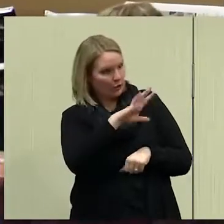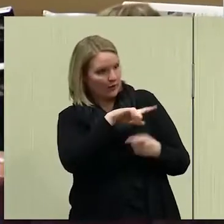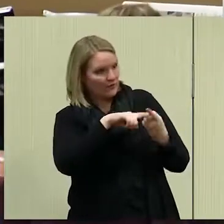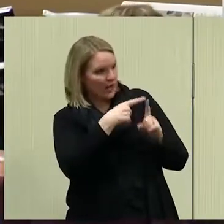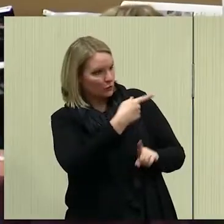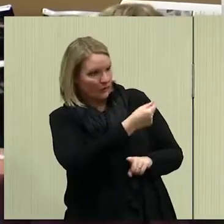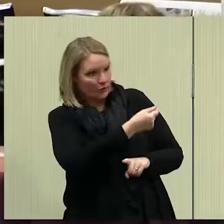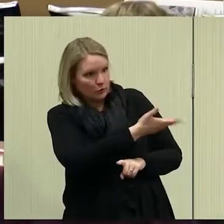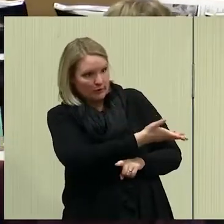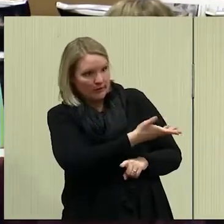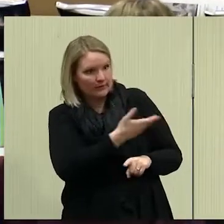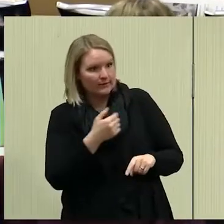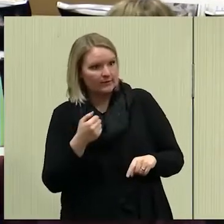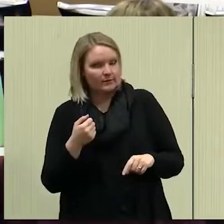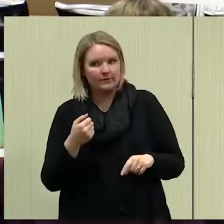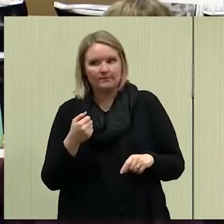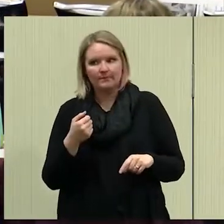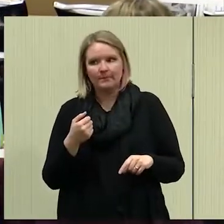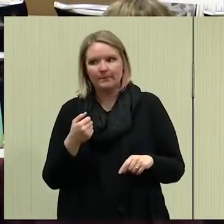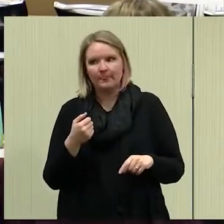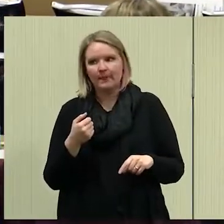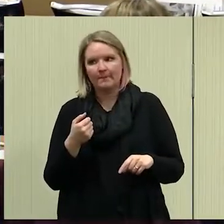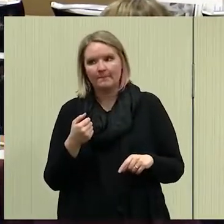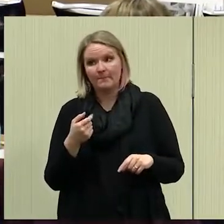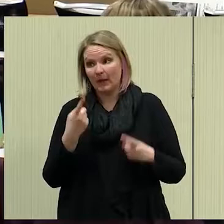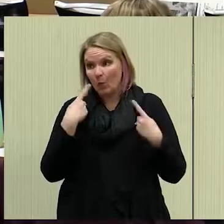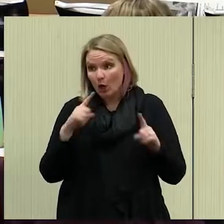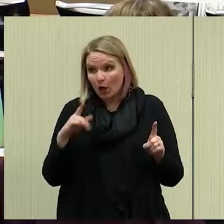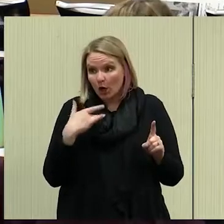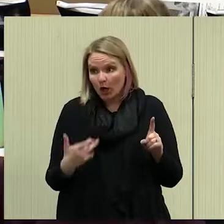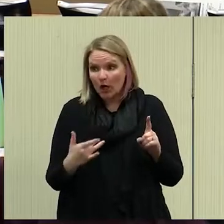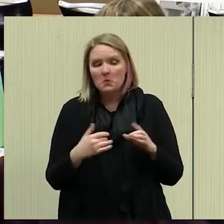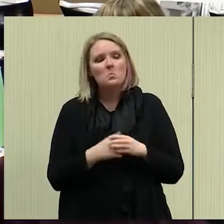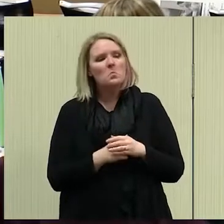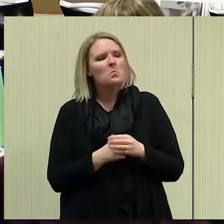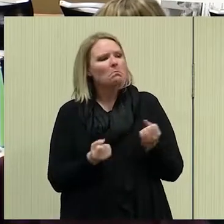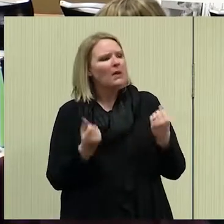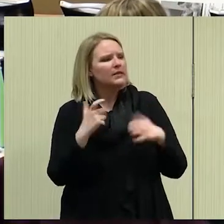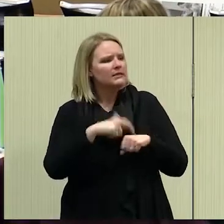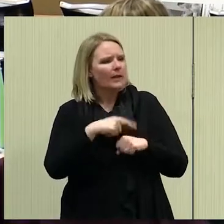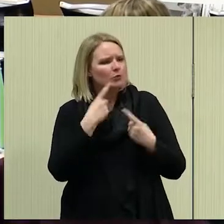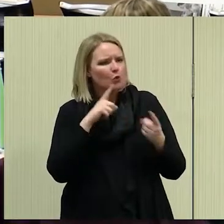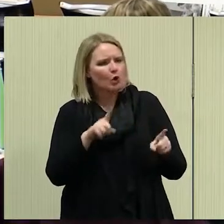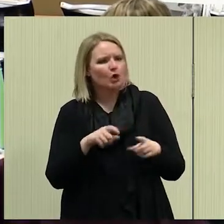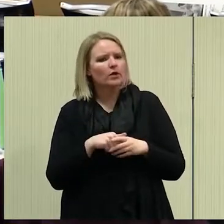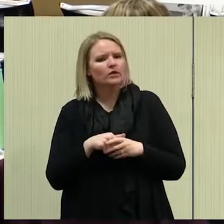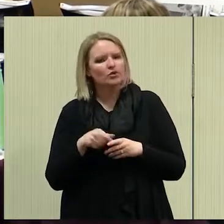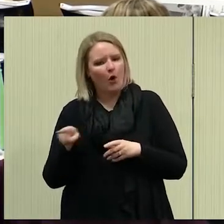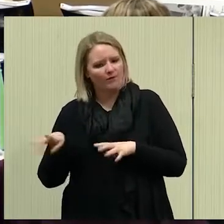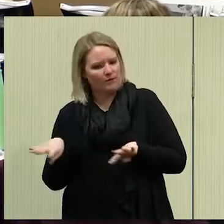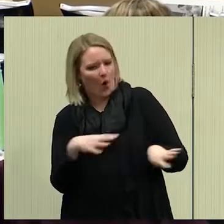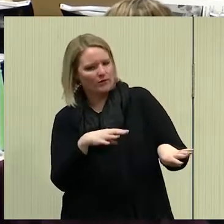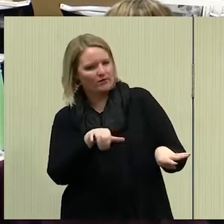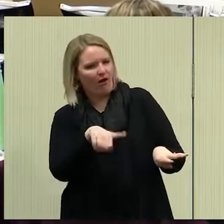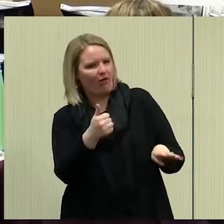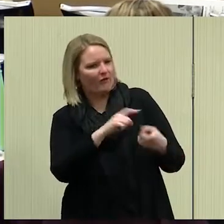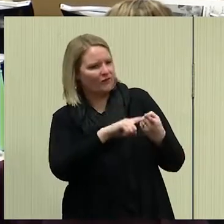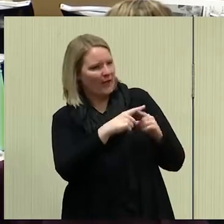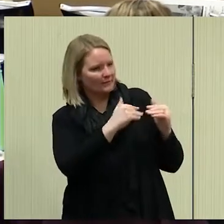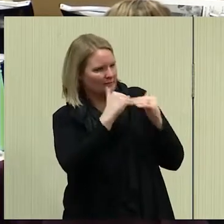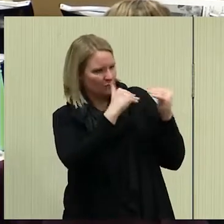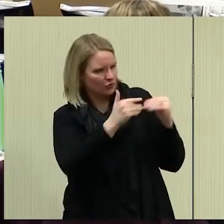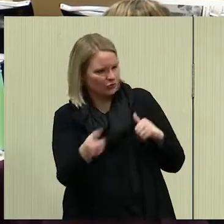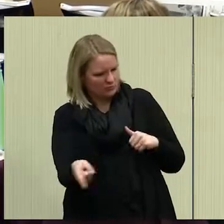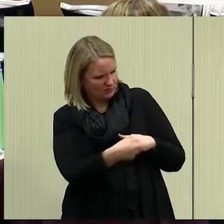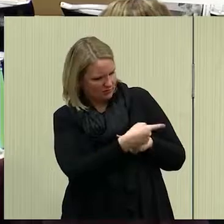doing? Just one of. And will it work usually? A lot of times. Okay, Yep. all right, so draw their attention to what their peers, what everyone else